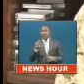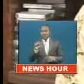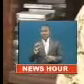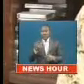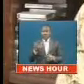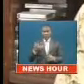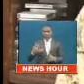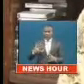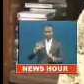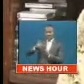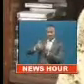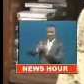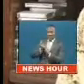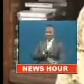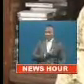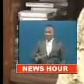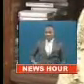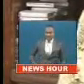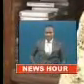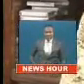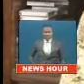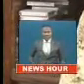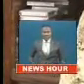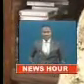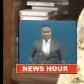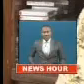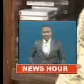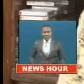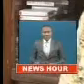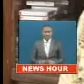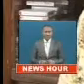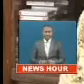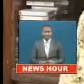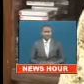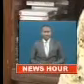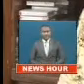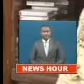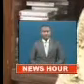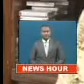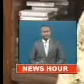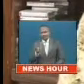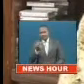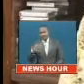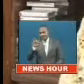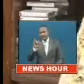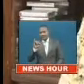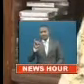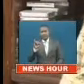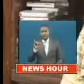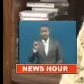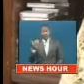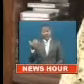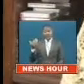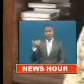or the traditional leader in the area had said it shouldn't be put out. What happened in Kumasi over